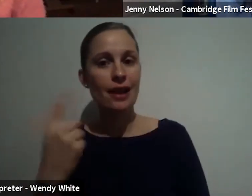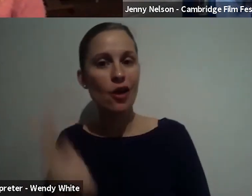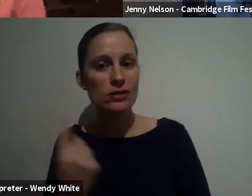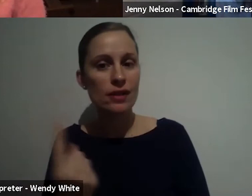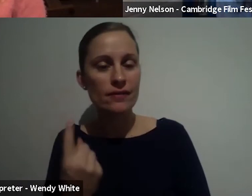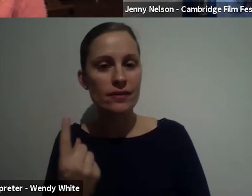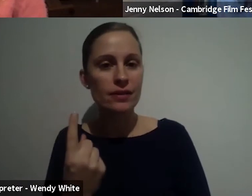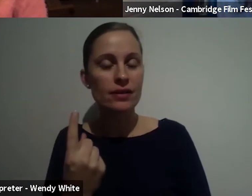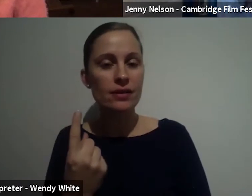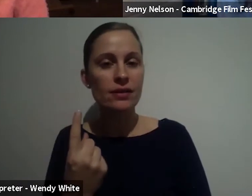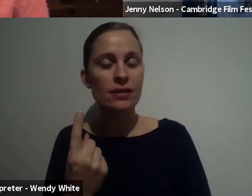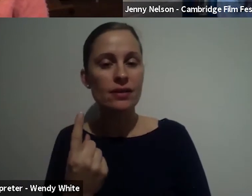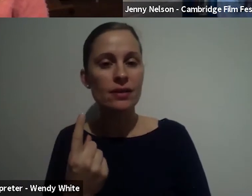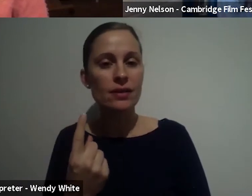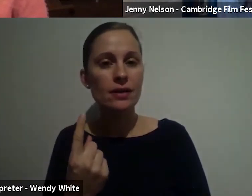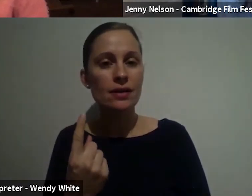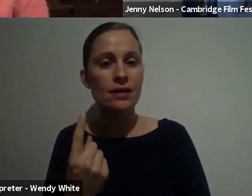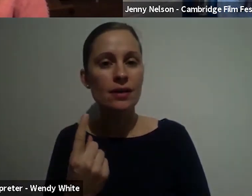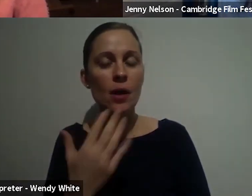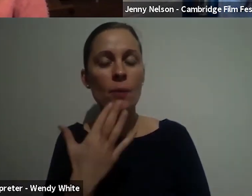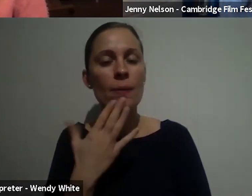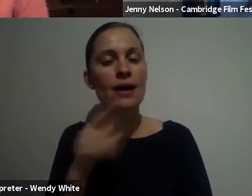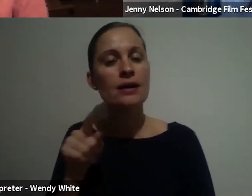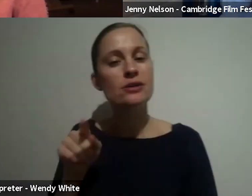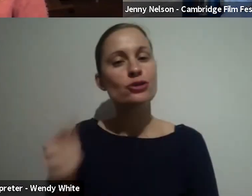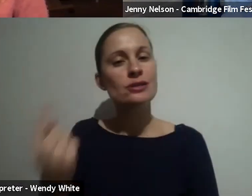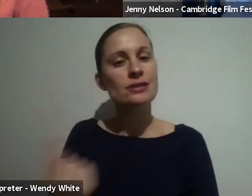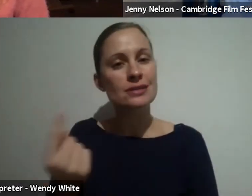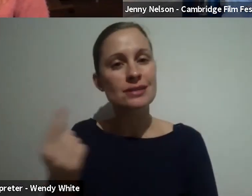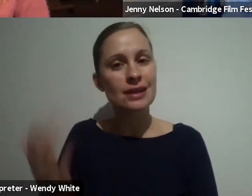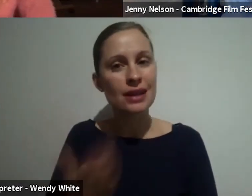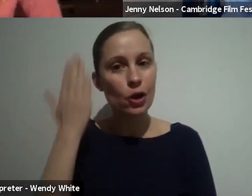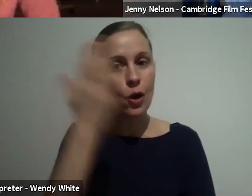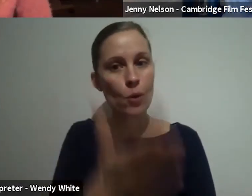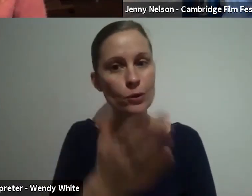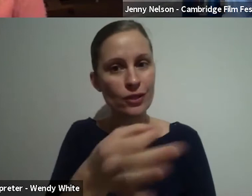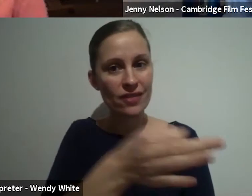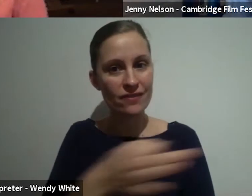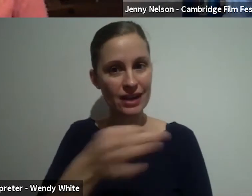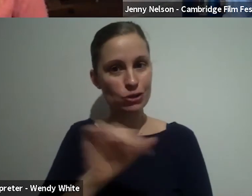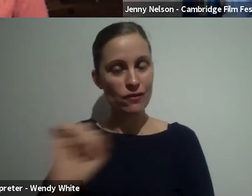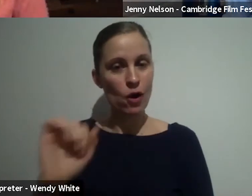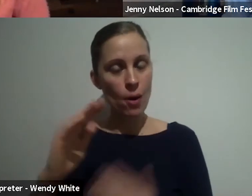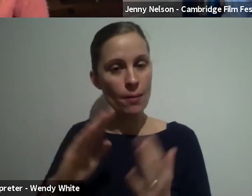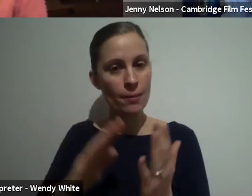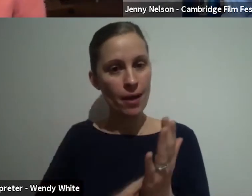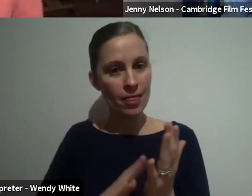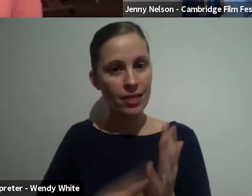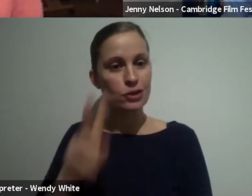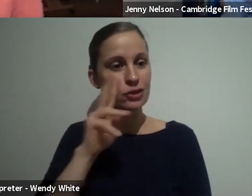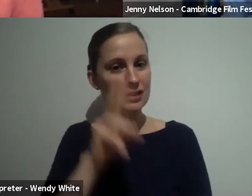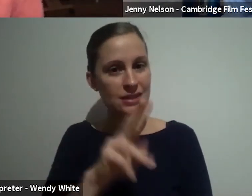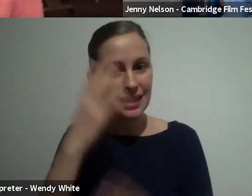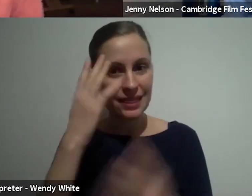And when she goes to see the village of her mother, and she can see the education